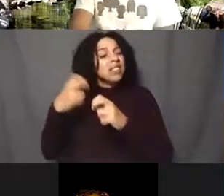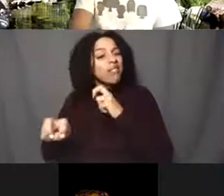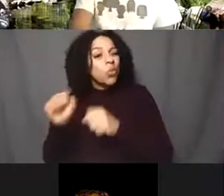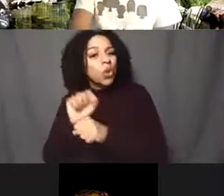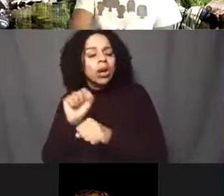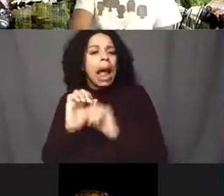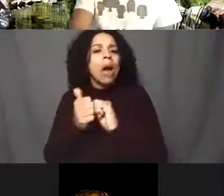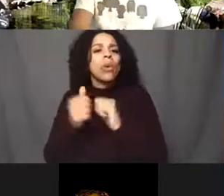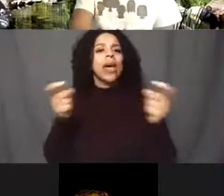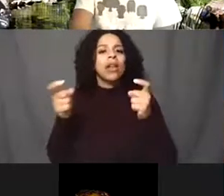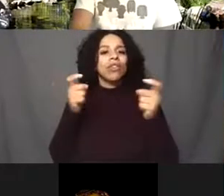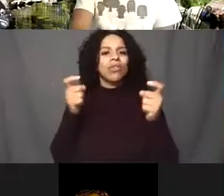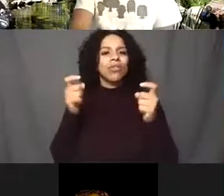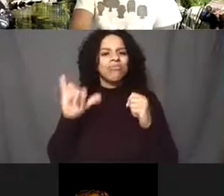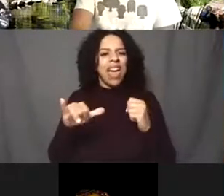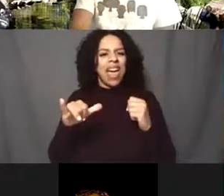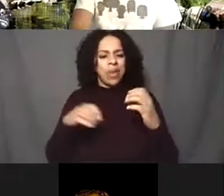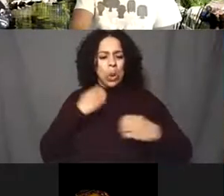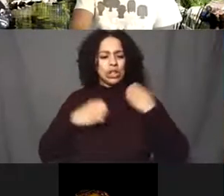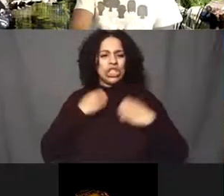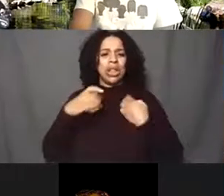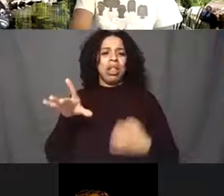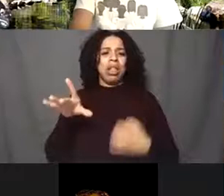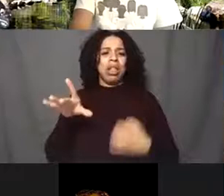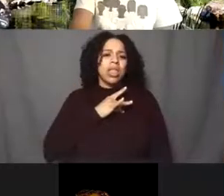labor that this is going to bring to their lives?